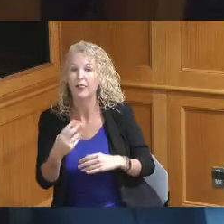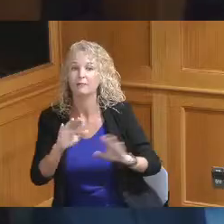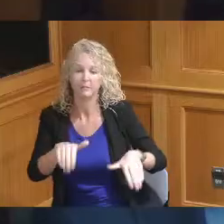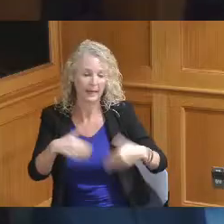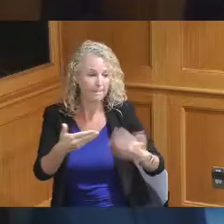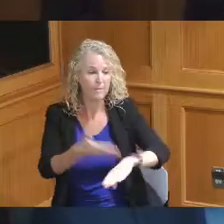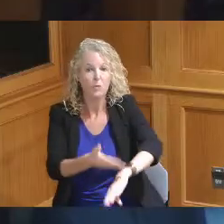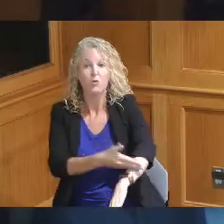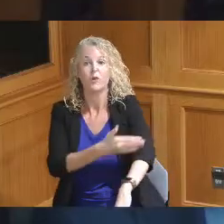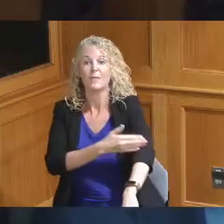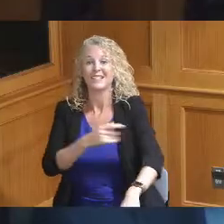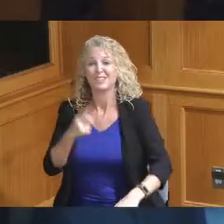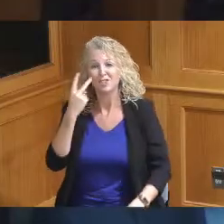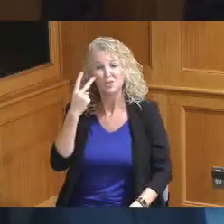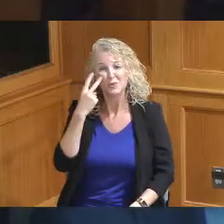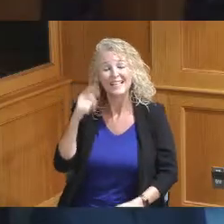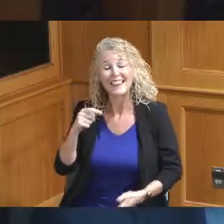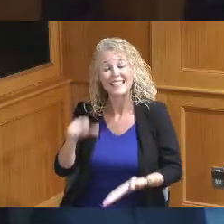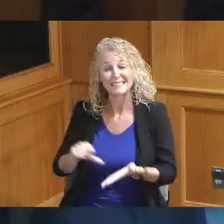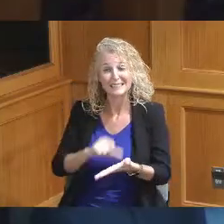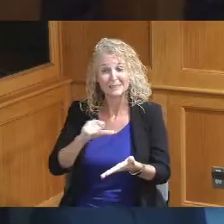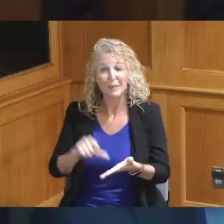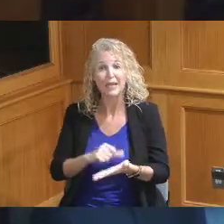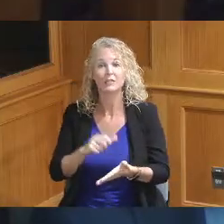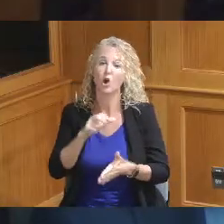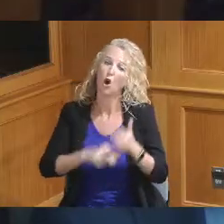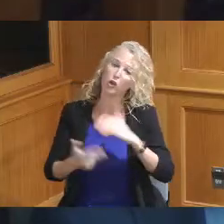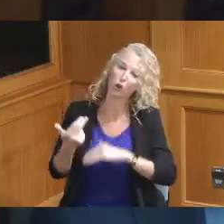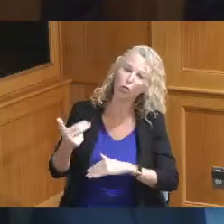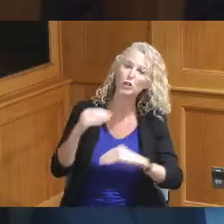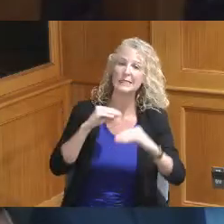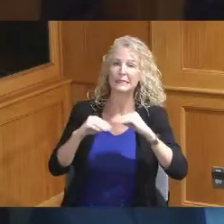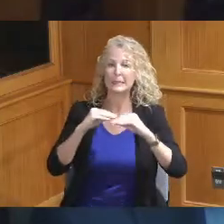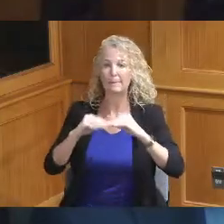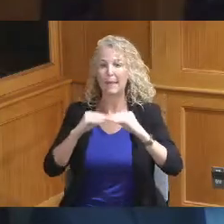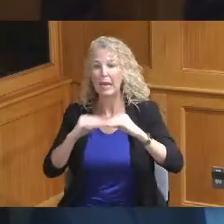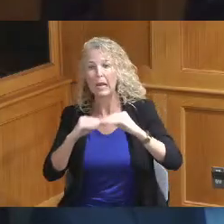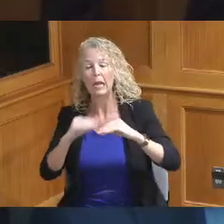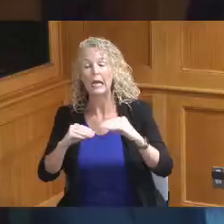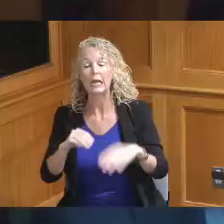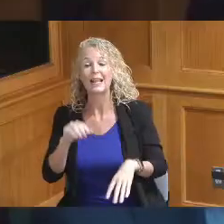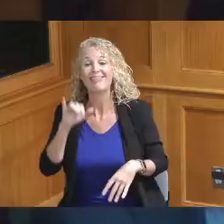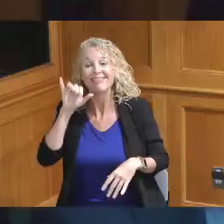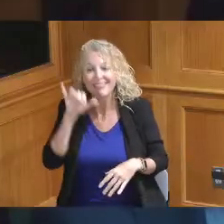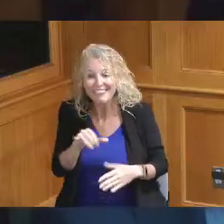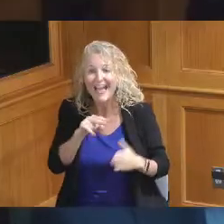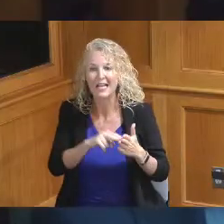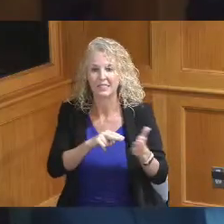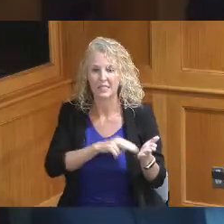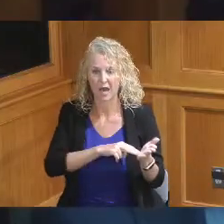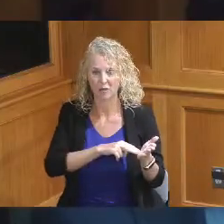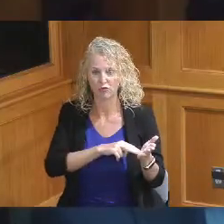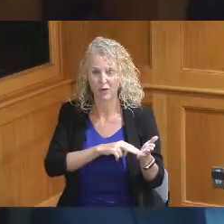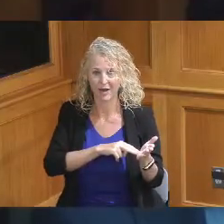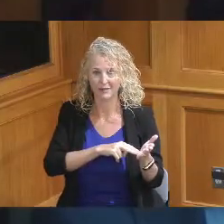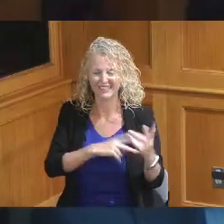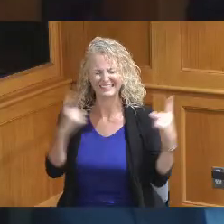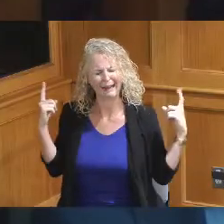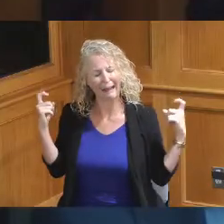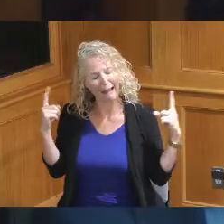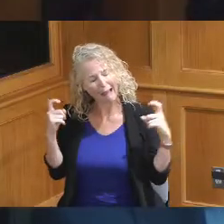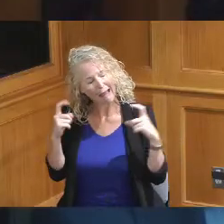enhancements. I mean, these are important things. Article 13, maintenance and repair. I mean, this is what goes into a contract. It's very